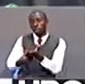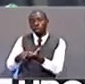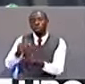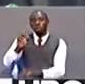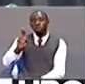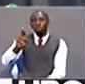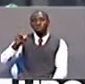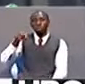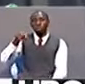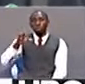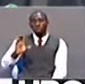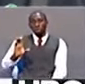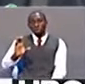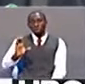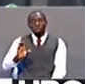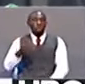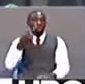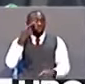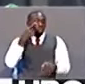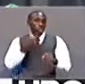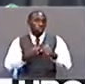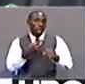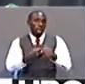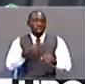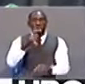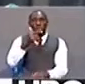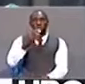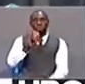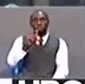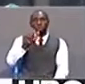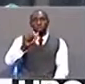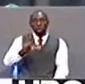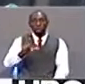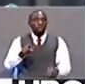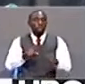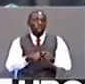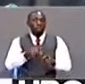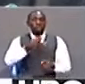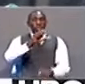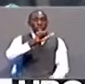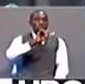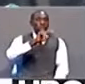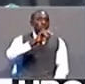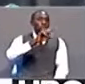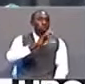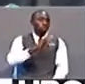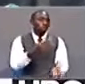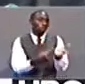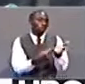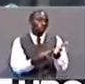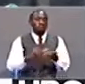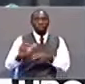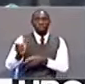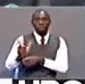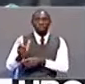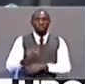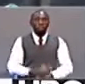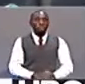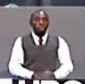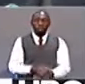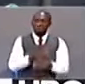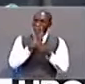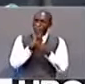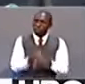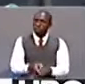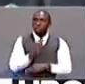UNOC, Total E&P Uganda Limited, and Sinok Uganda Limited. Right Honourable Speaker, the